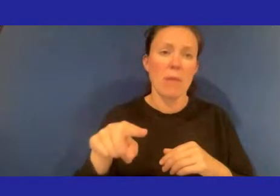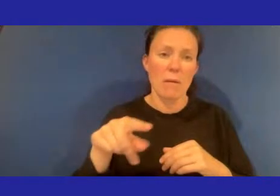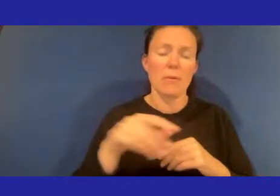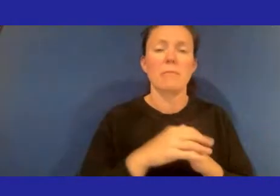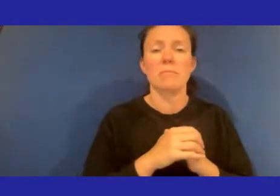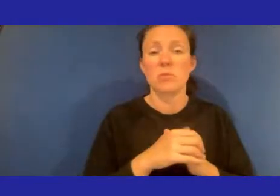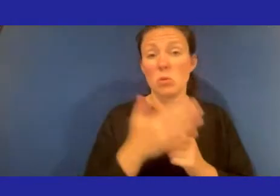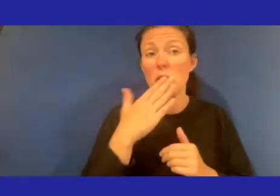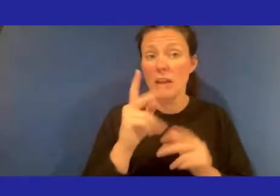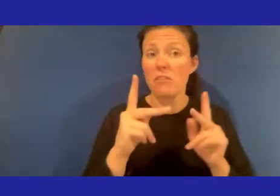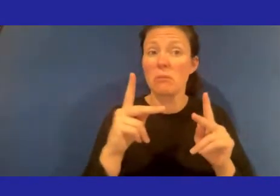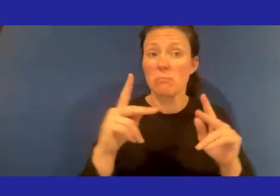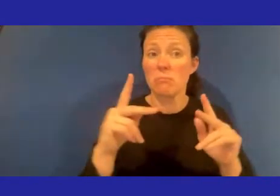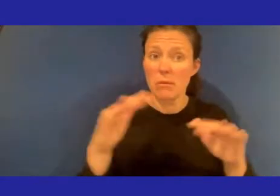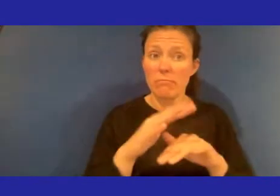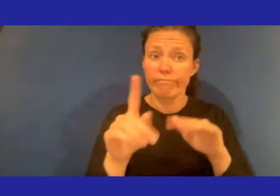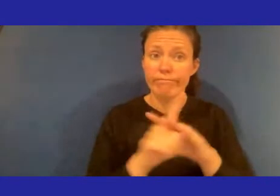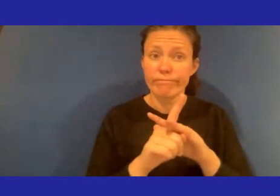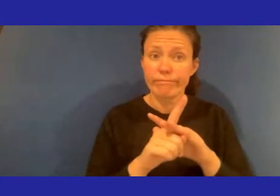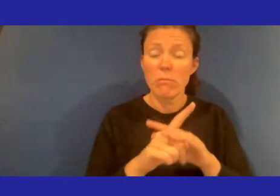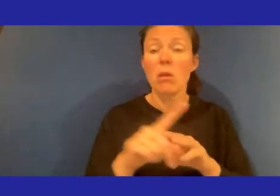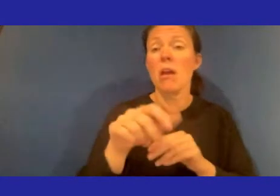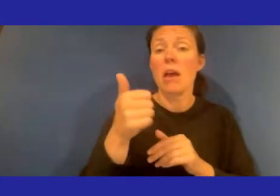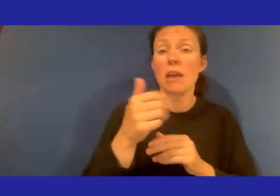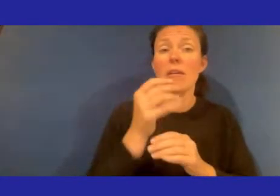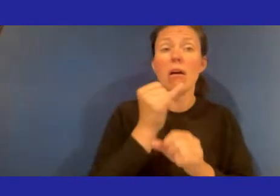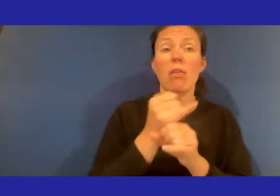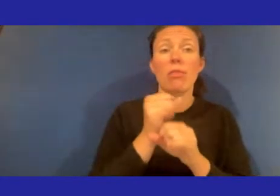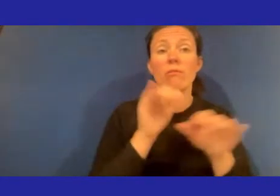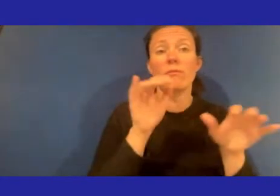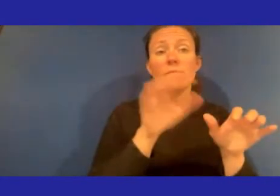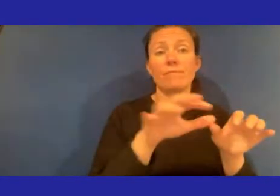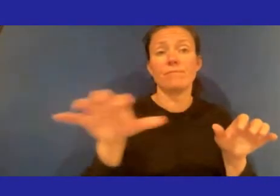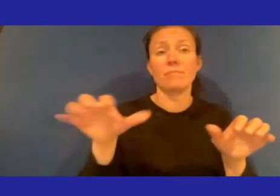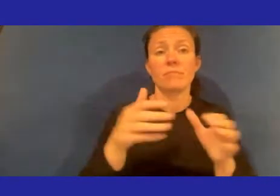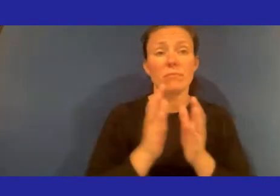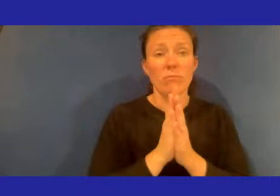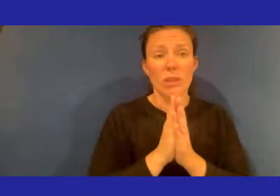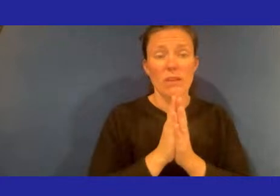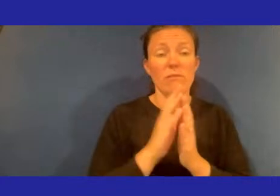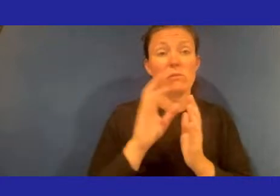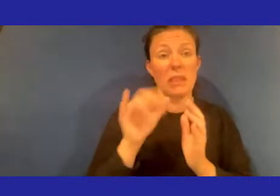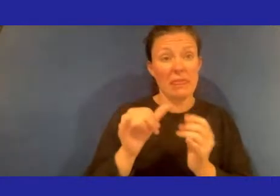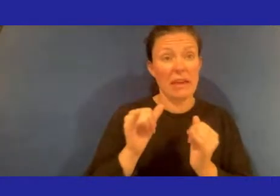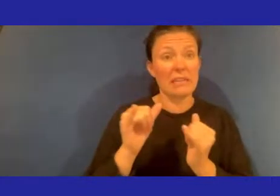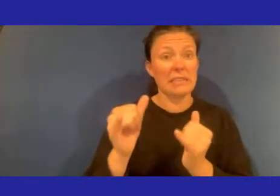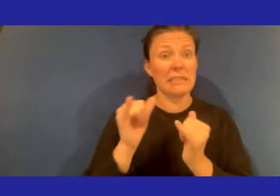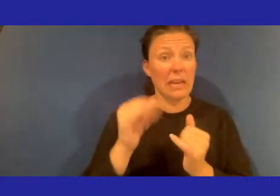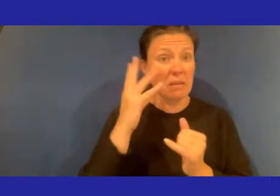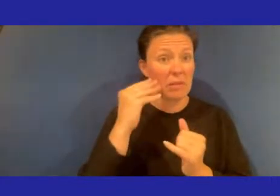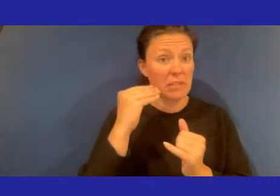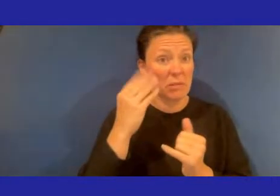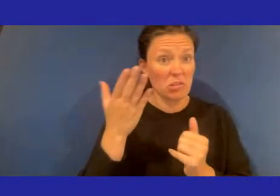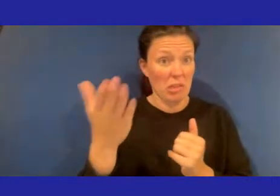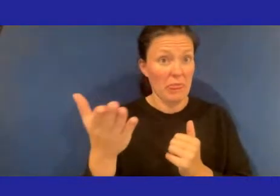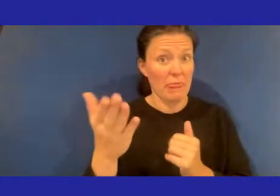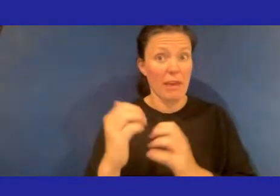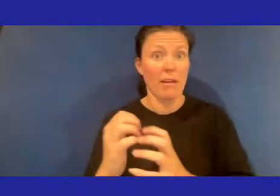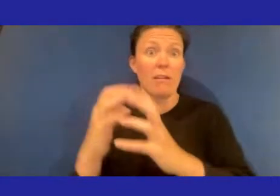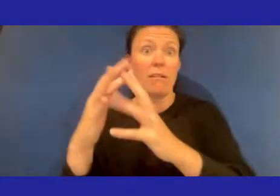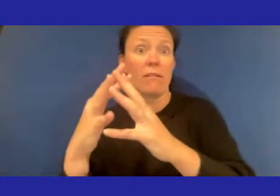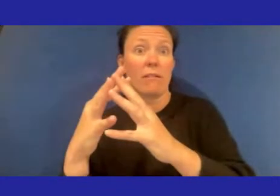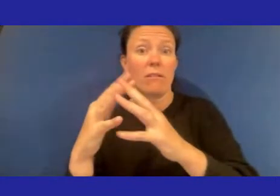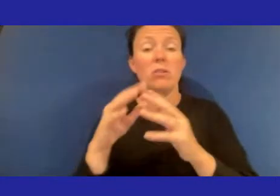and we have other facilities that have requested the same thing so that we can further expose not only our